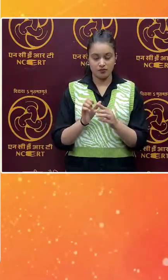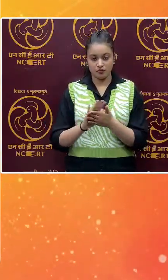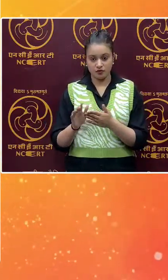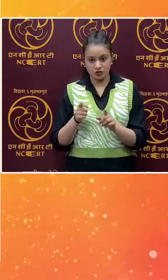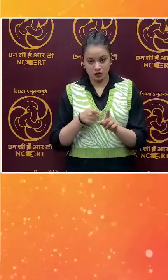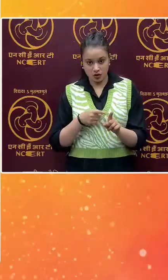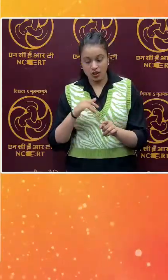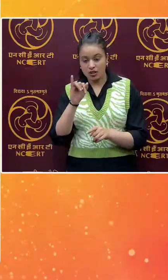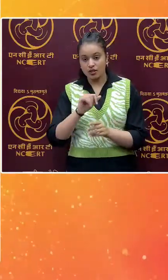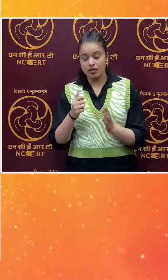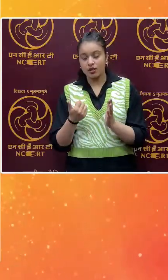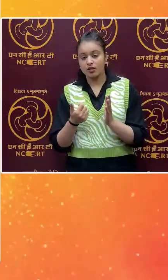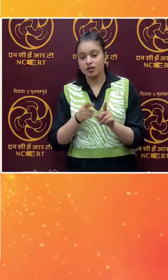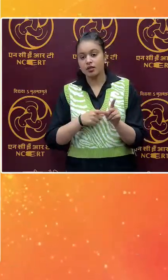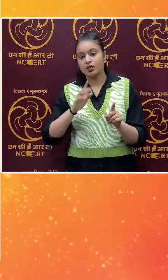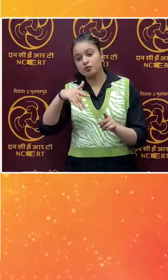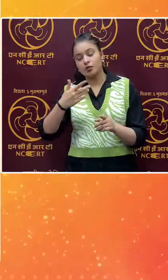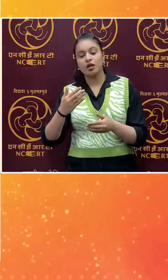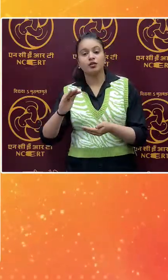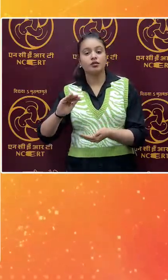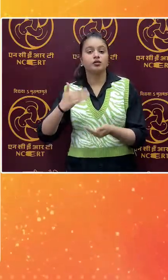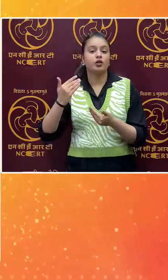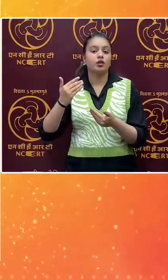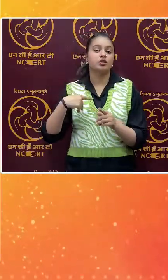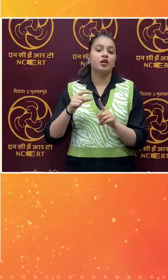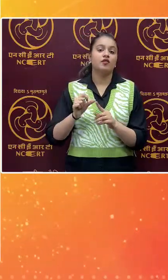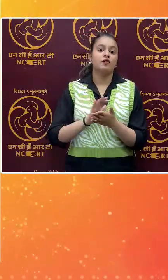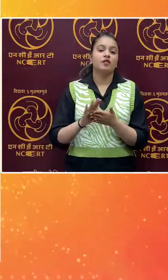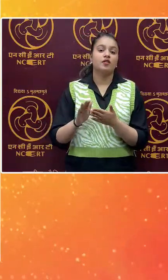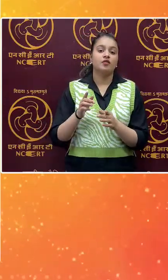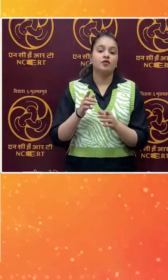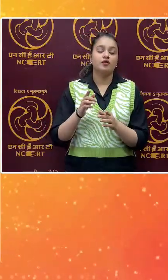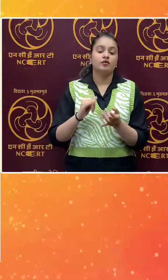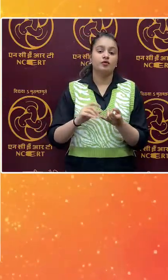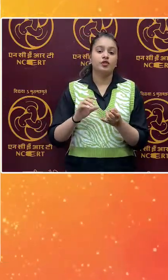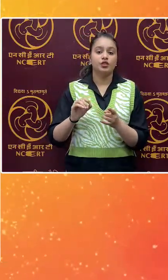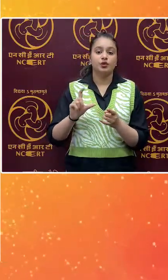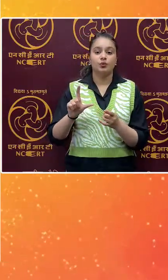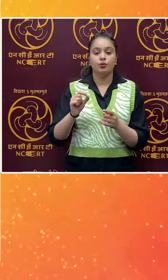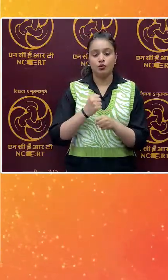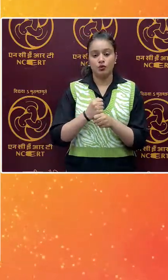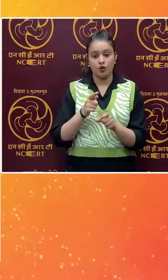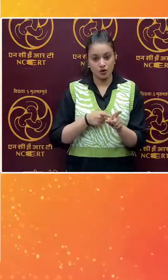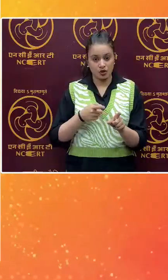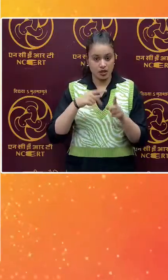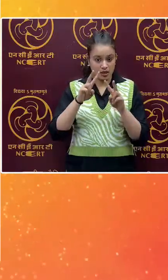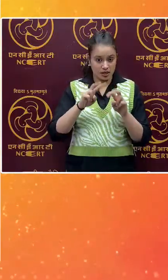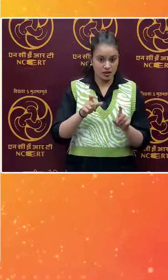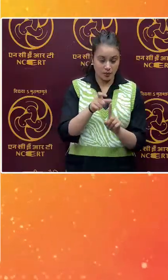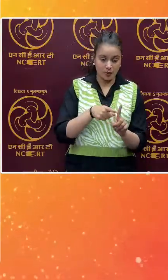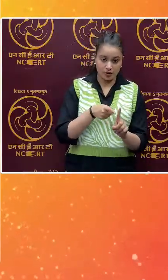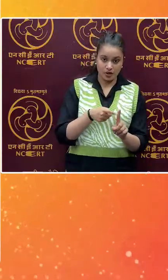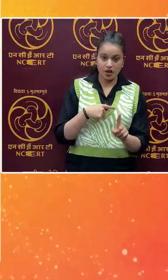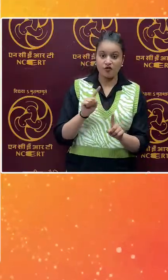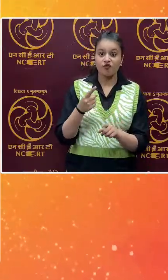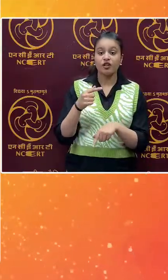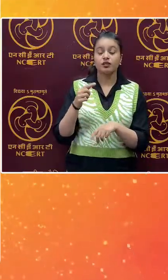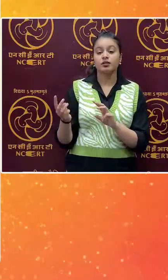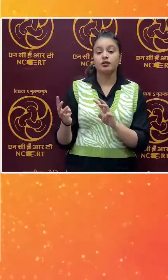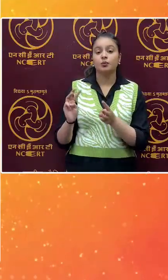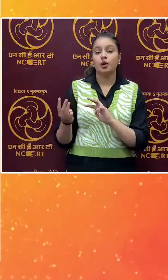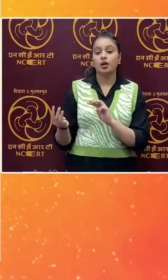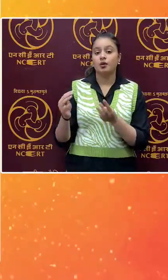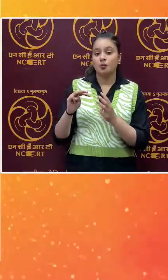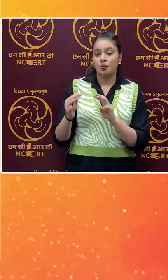years, he wins the Nobel Prize in Physiology. physiology. He was an operations research man during the First World War. This is